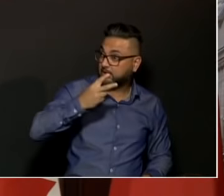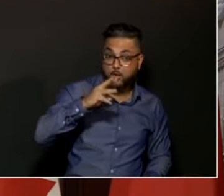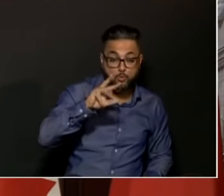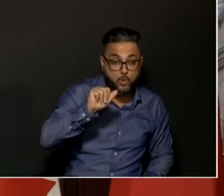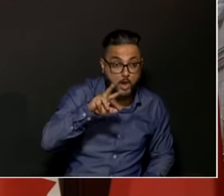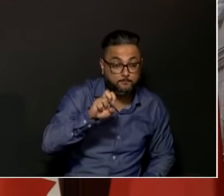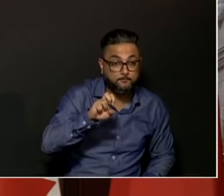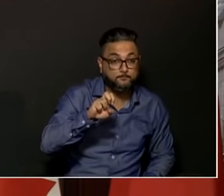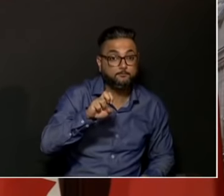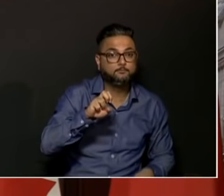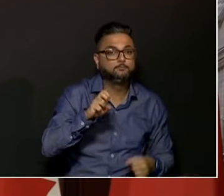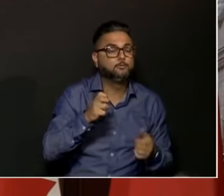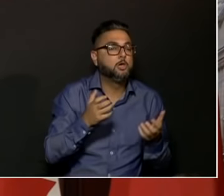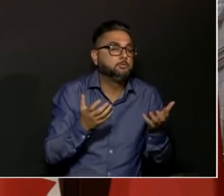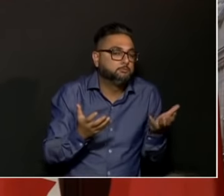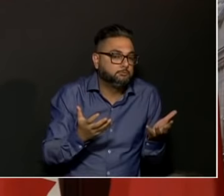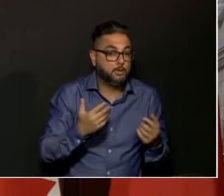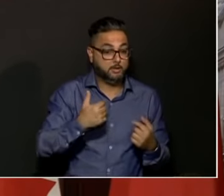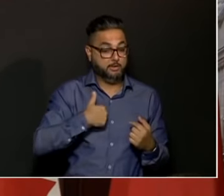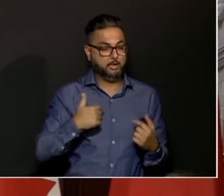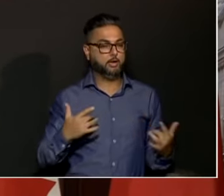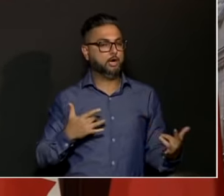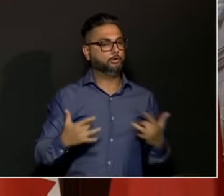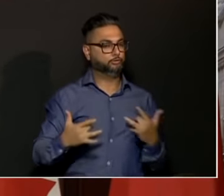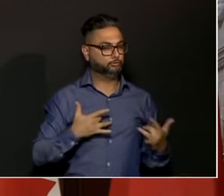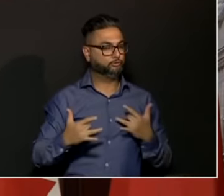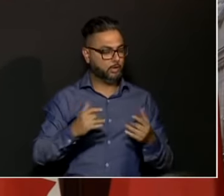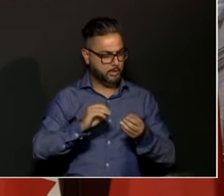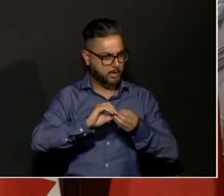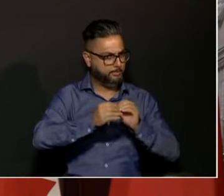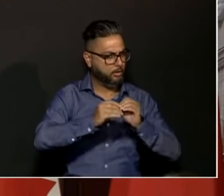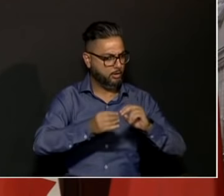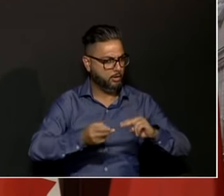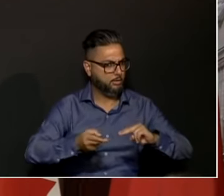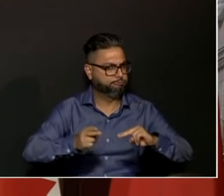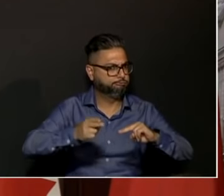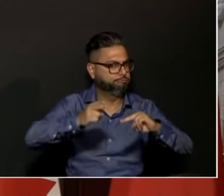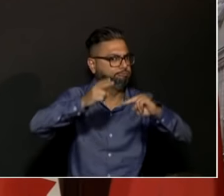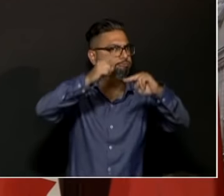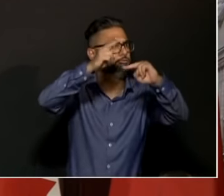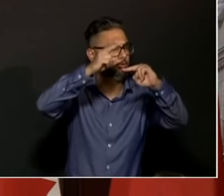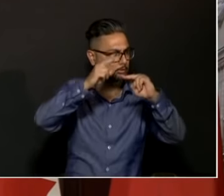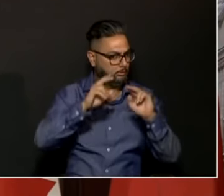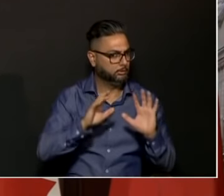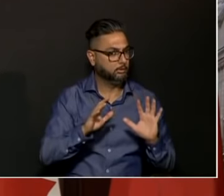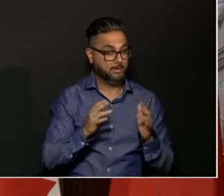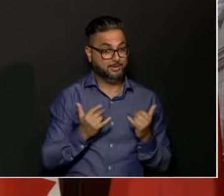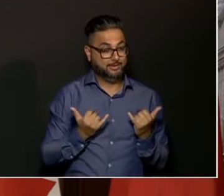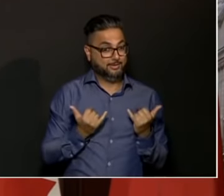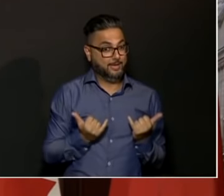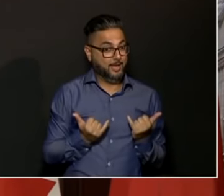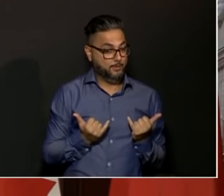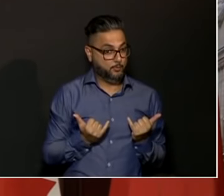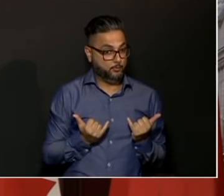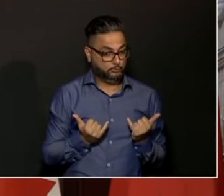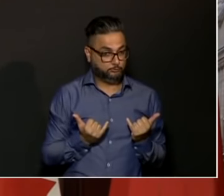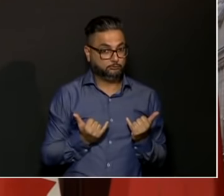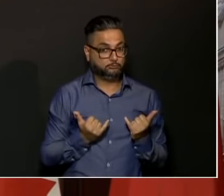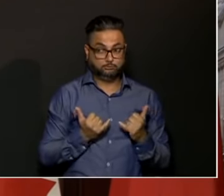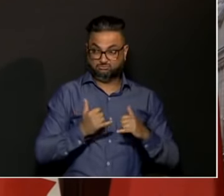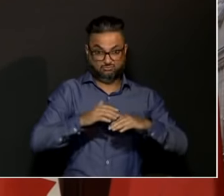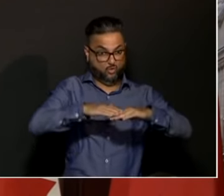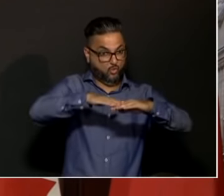are certainly seeing a worrisome increase in cases, having cases now that are above some of the levels that we've seen